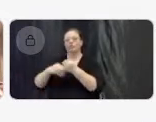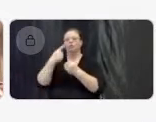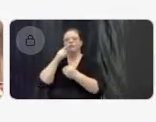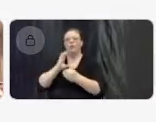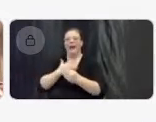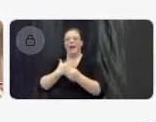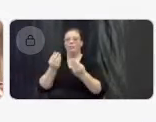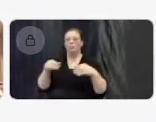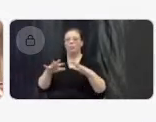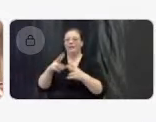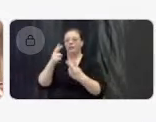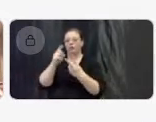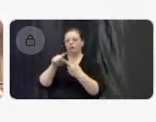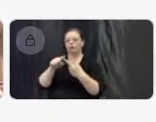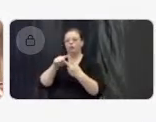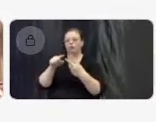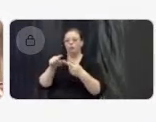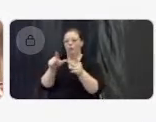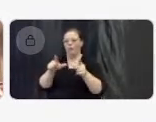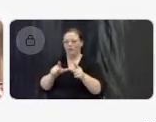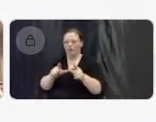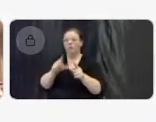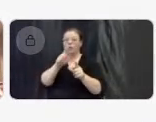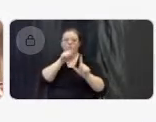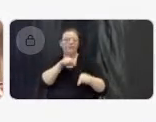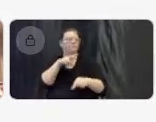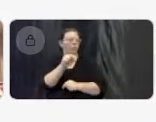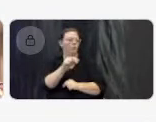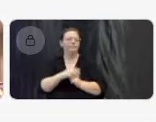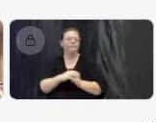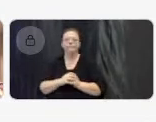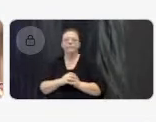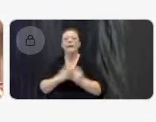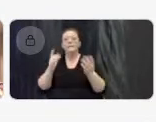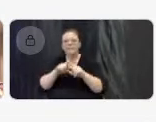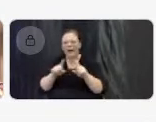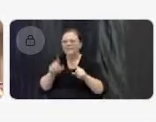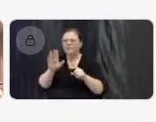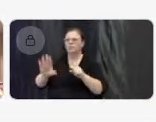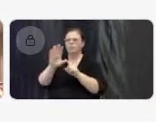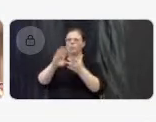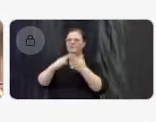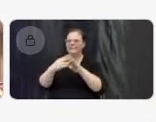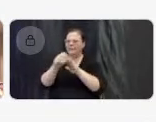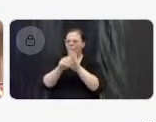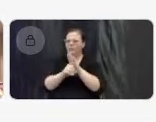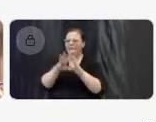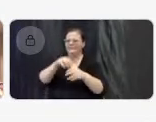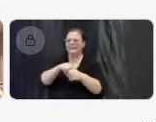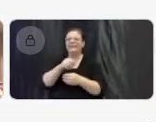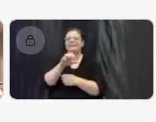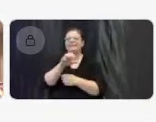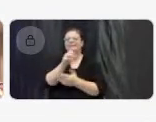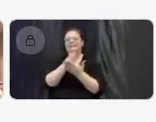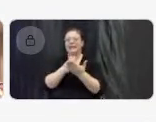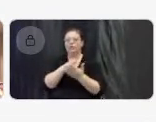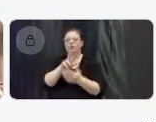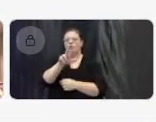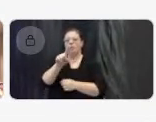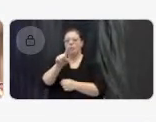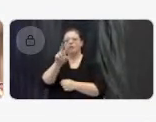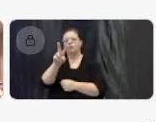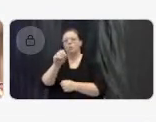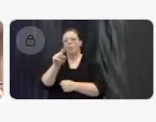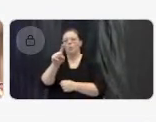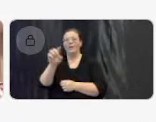in 2 locations. The response was no. And yet your city ordinance in Section